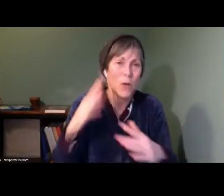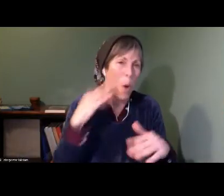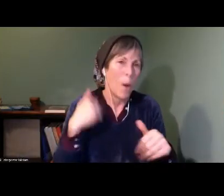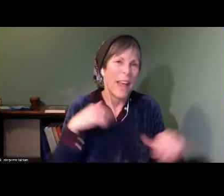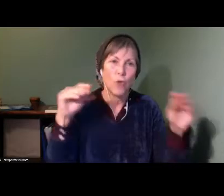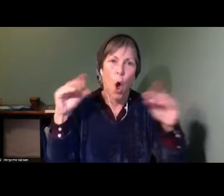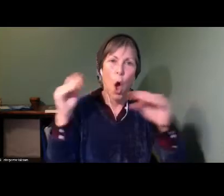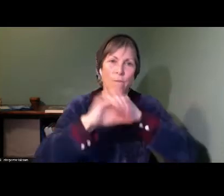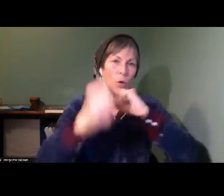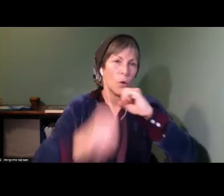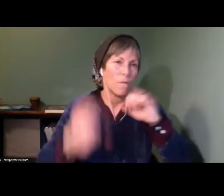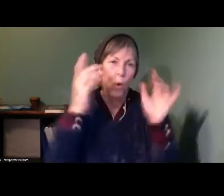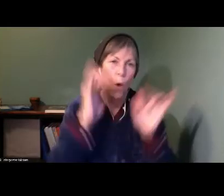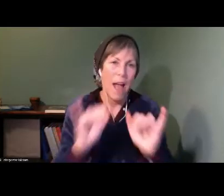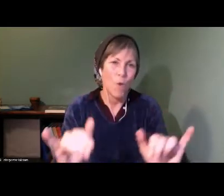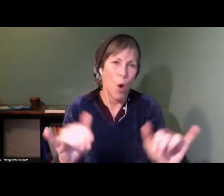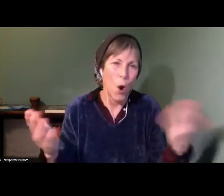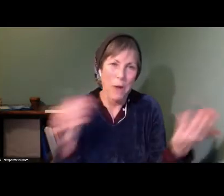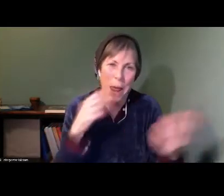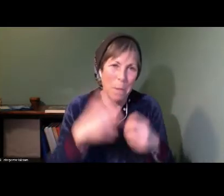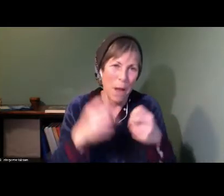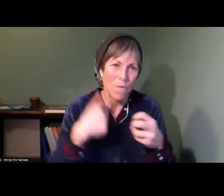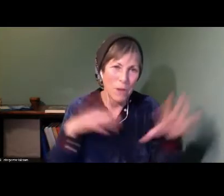so thank you.